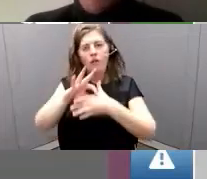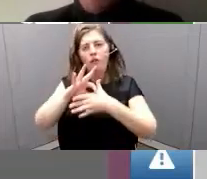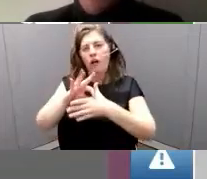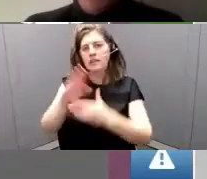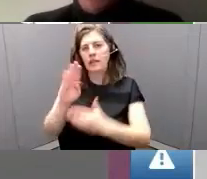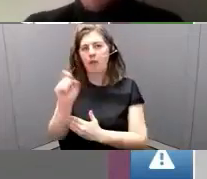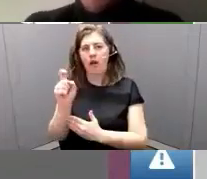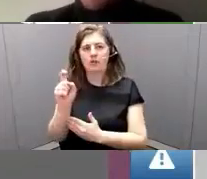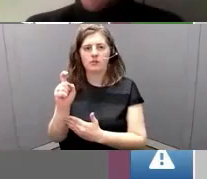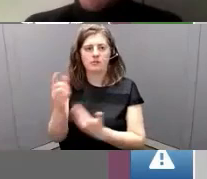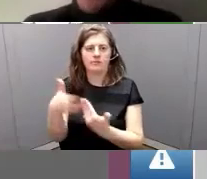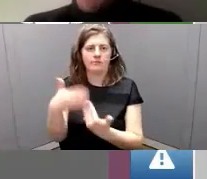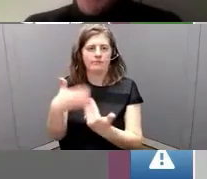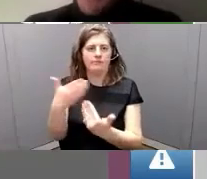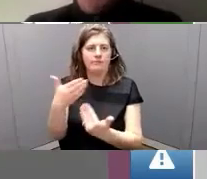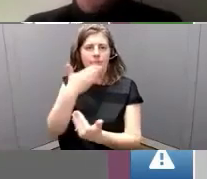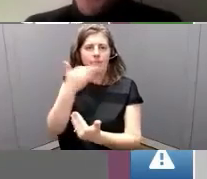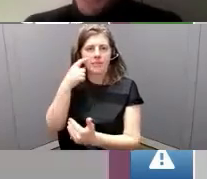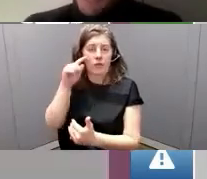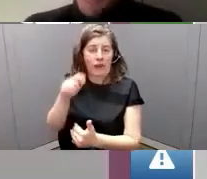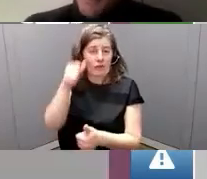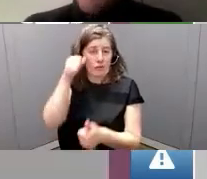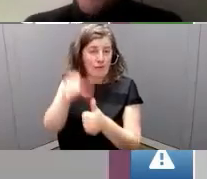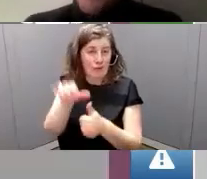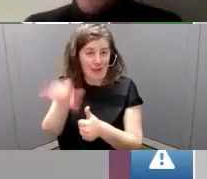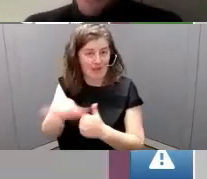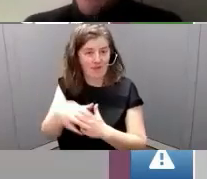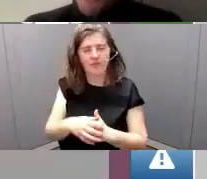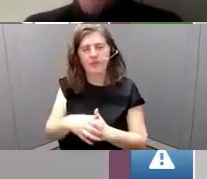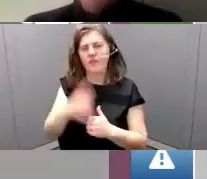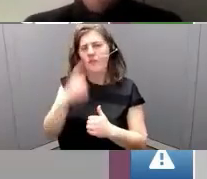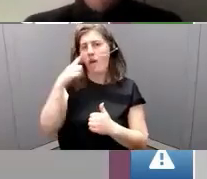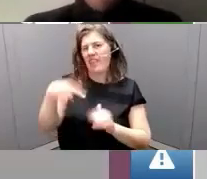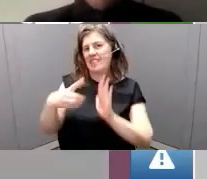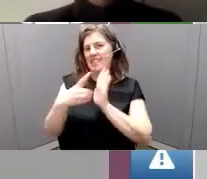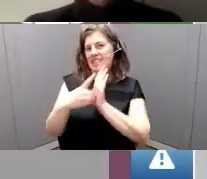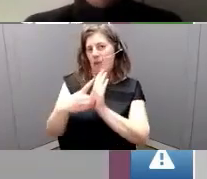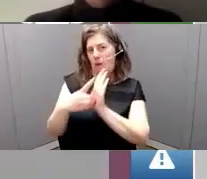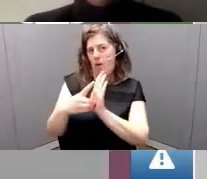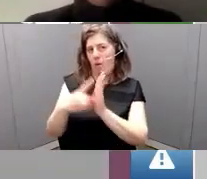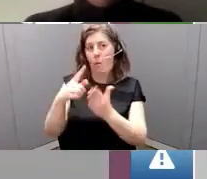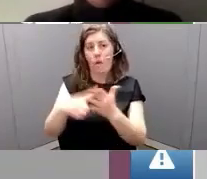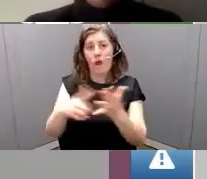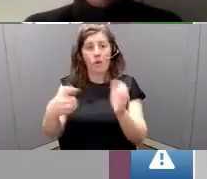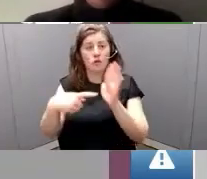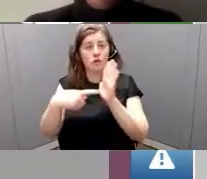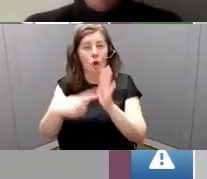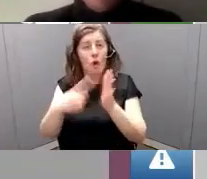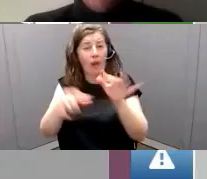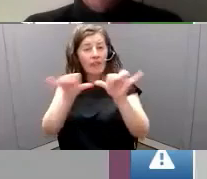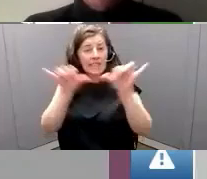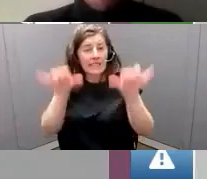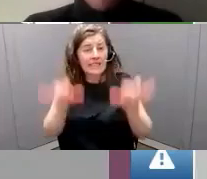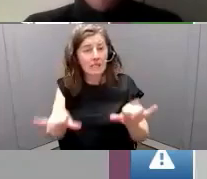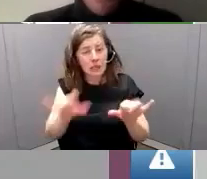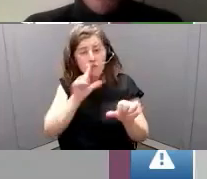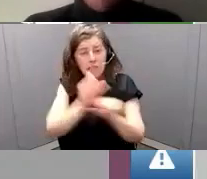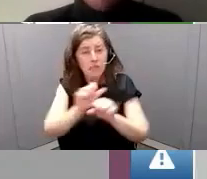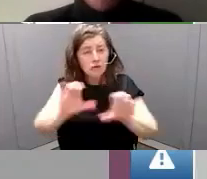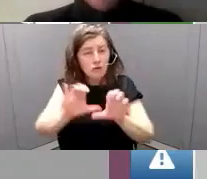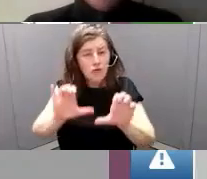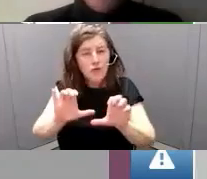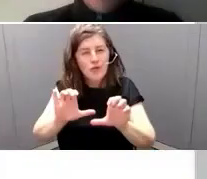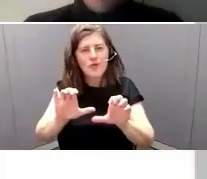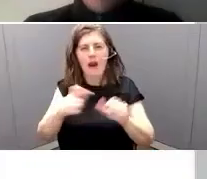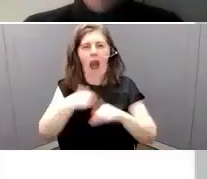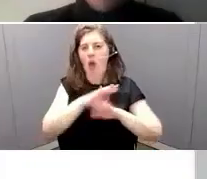bet. So keep that in mind. Now, for this demo, where I want to show what the system can really do, I won't